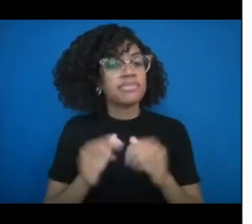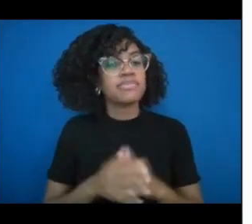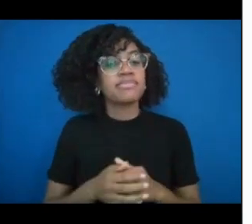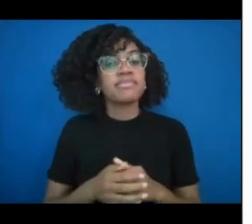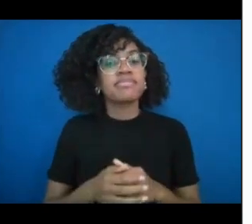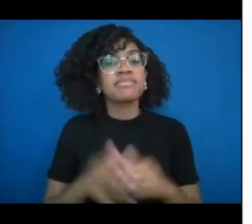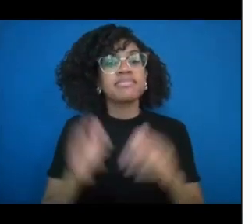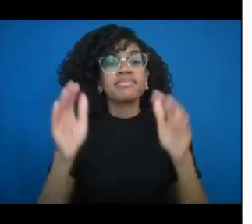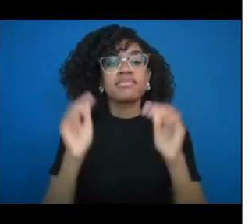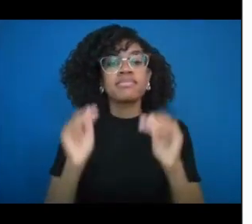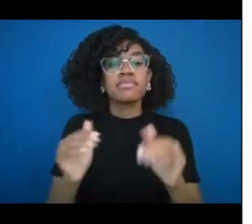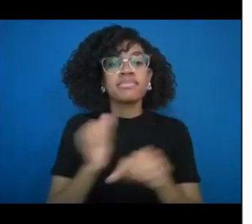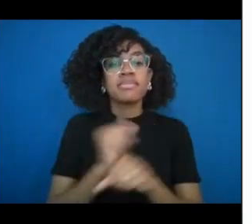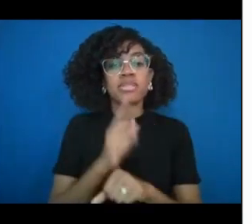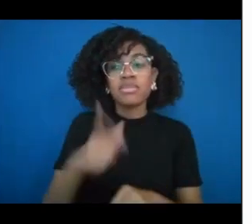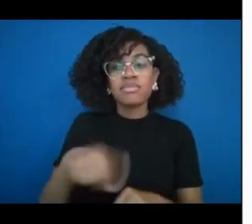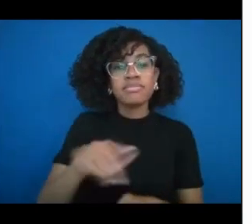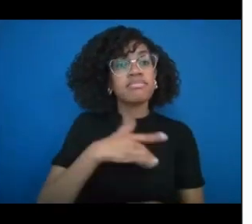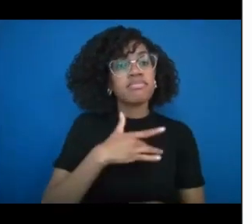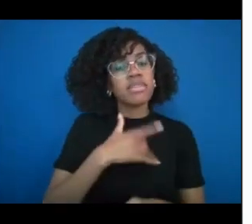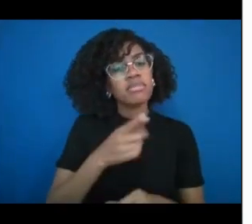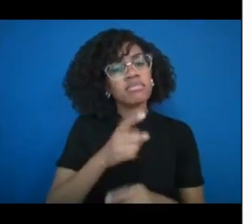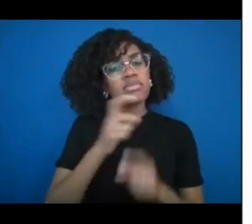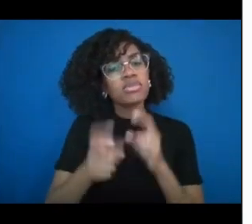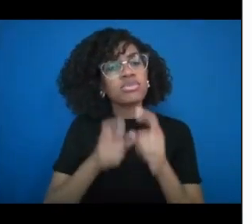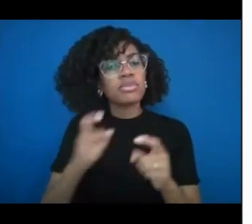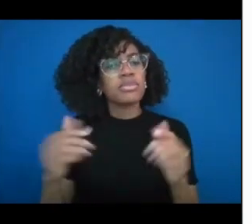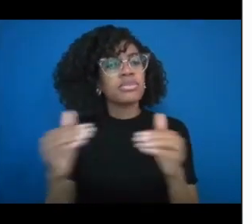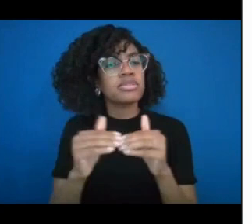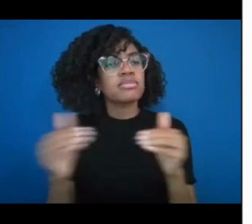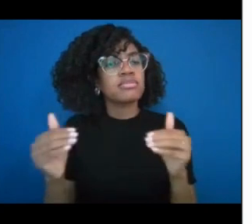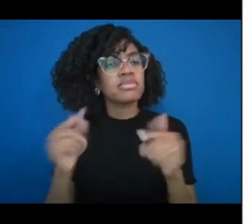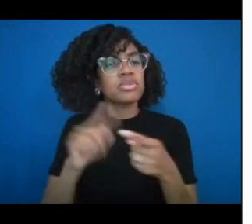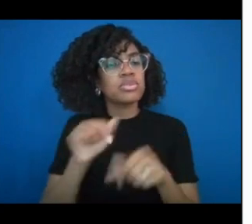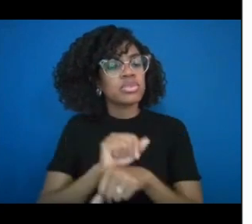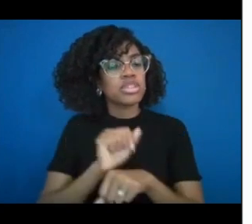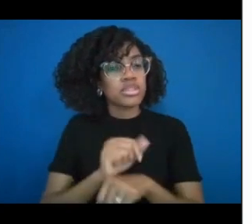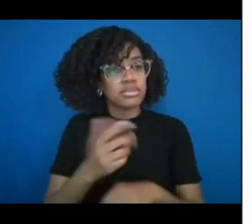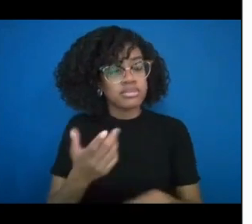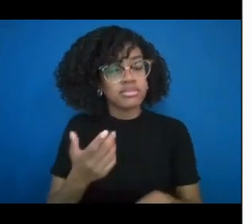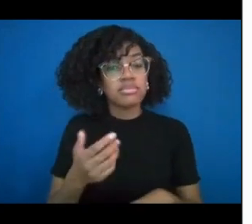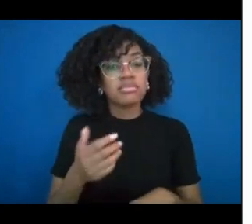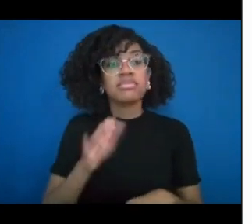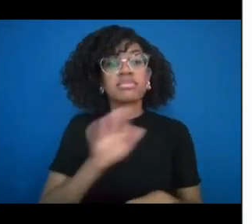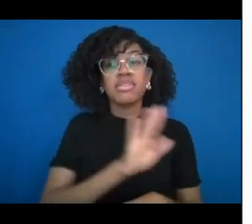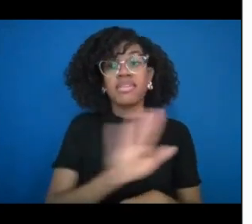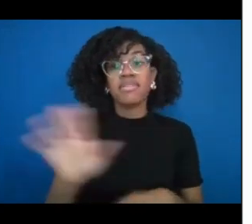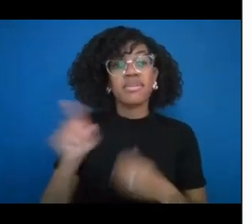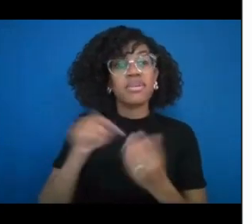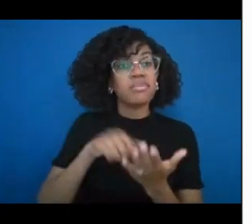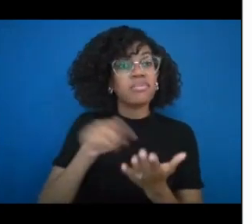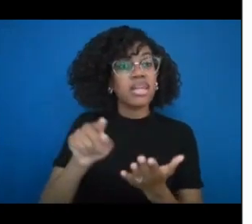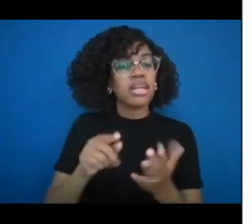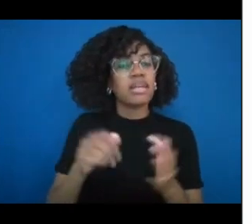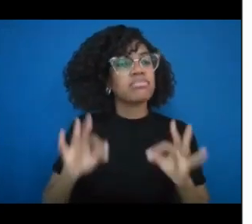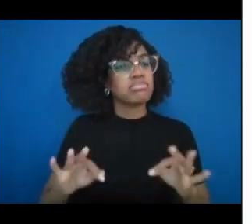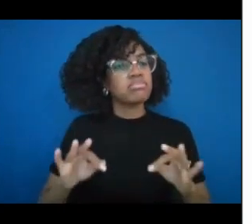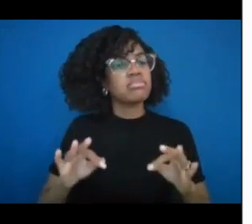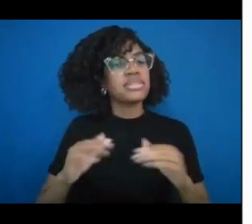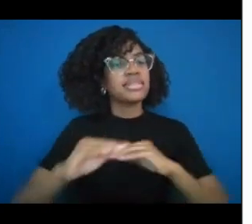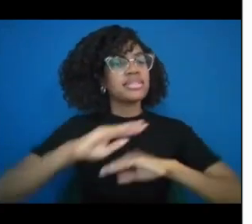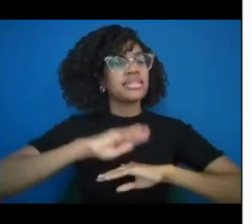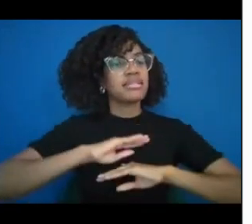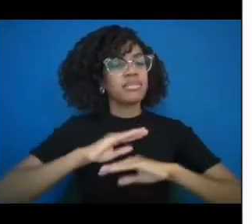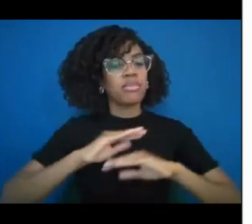organization, where they are paid a stable and predictable living wage before overtime,